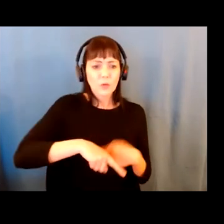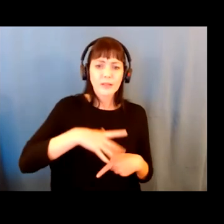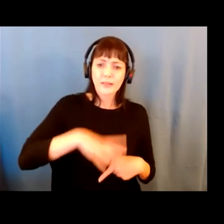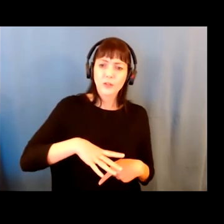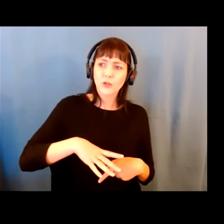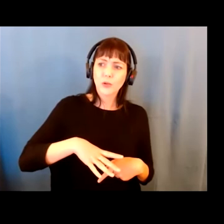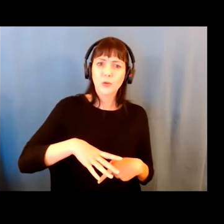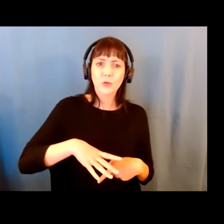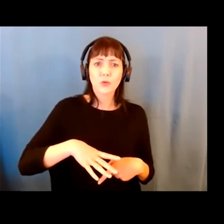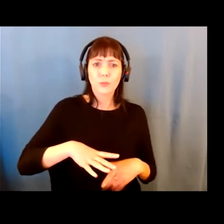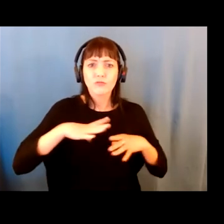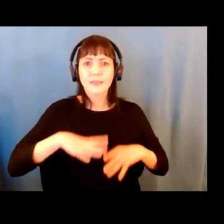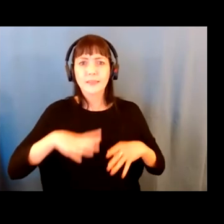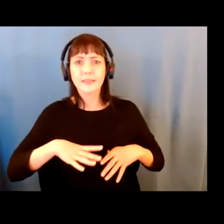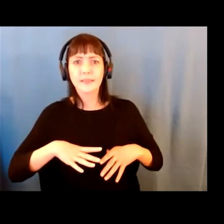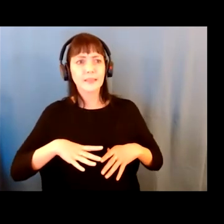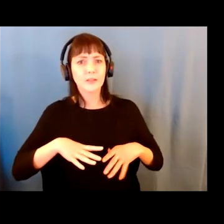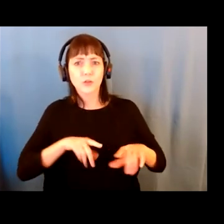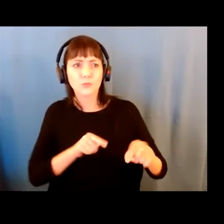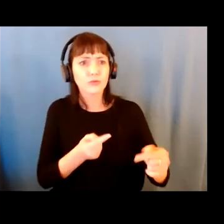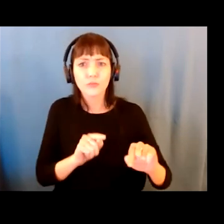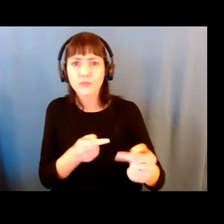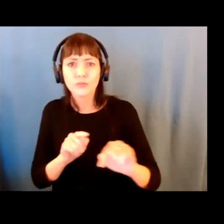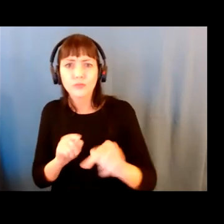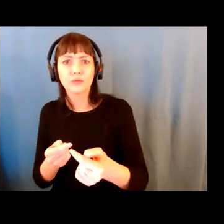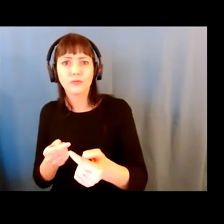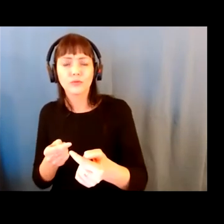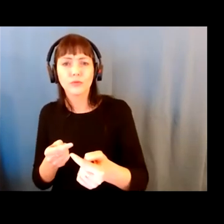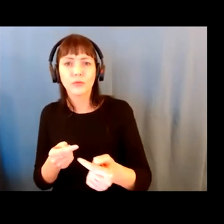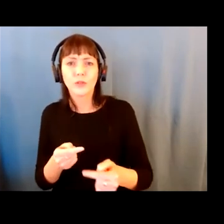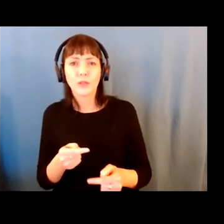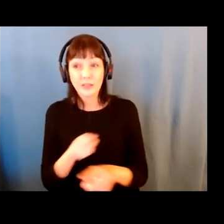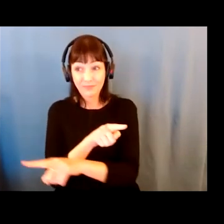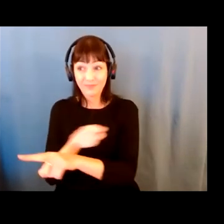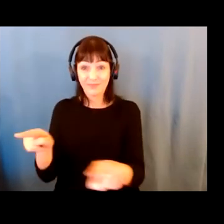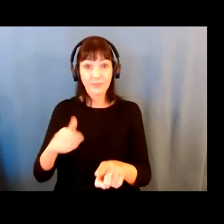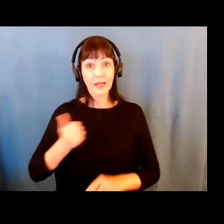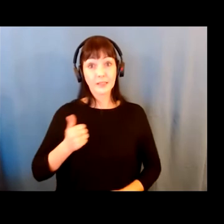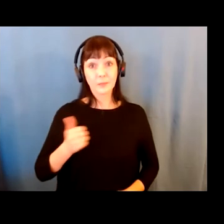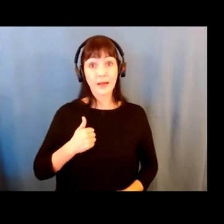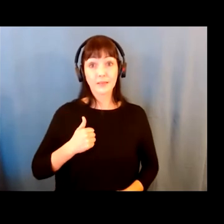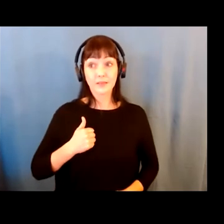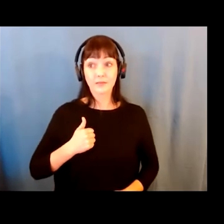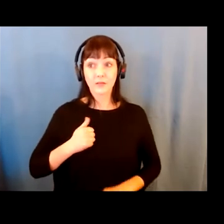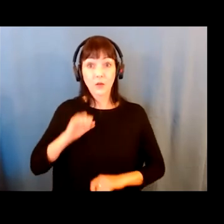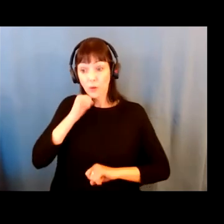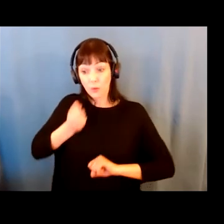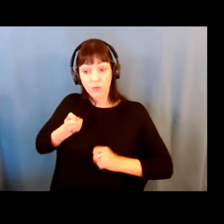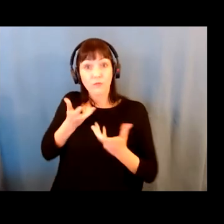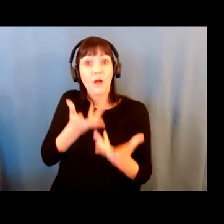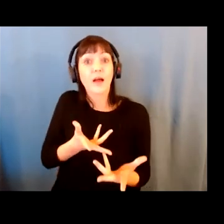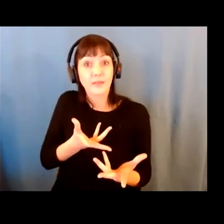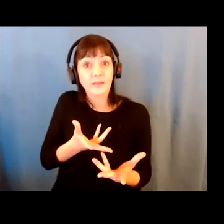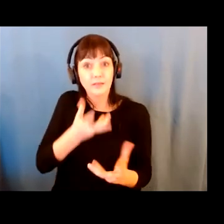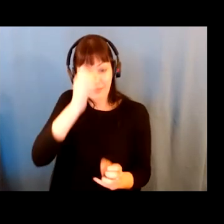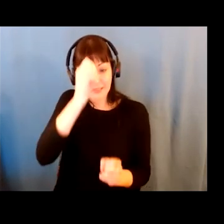and yet we aren't on the clock. You know, it's expected that we provide these insights of our lived experience,